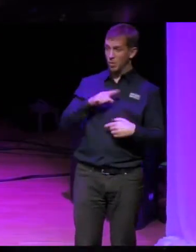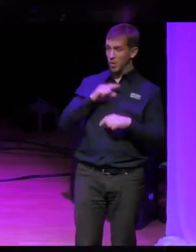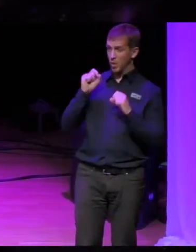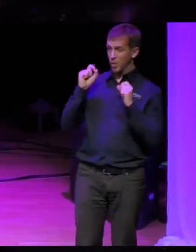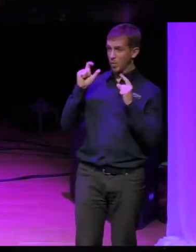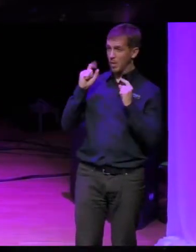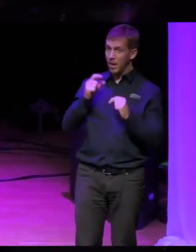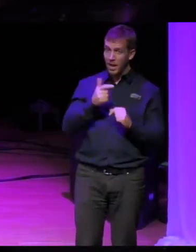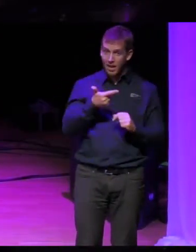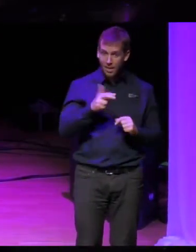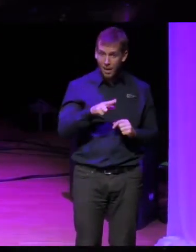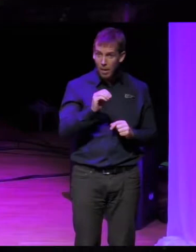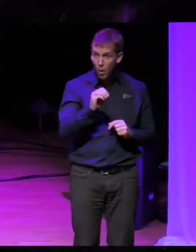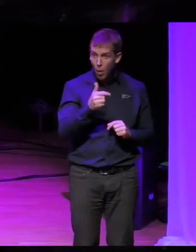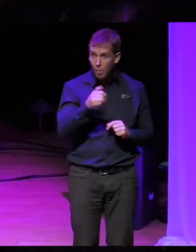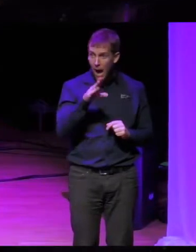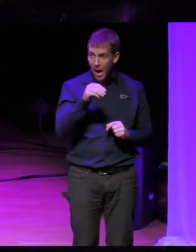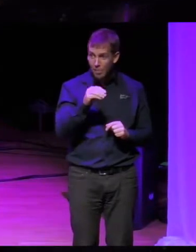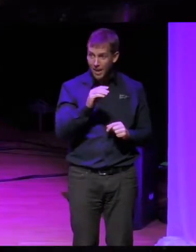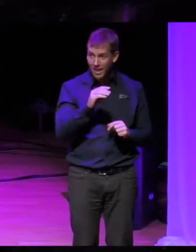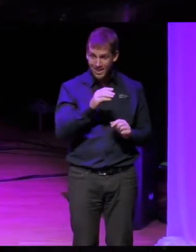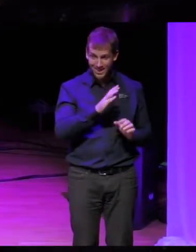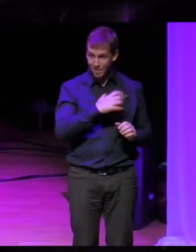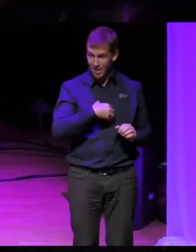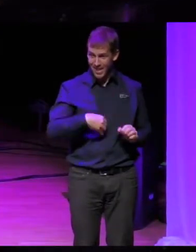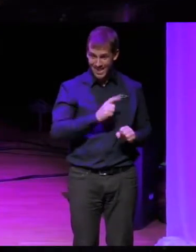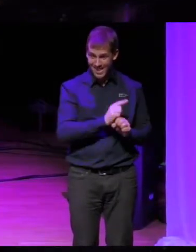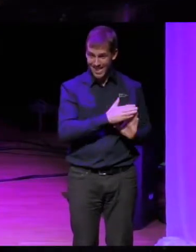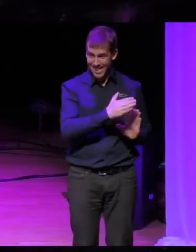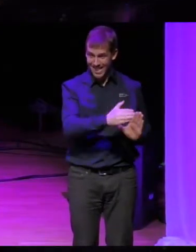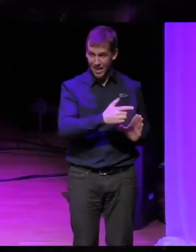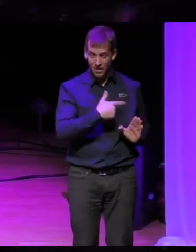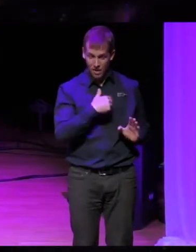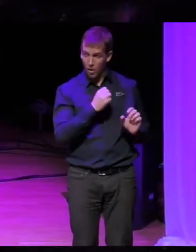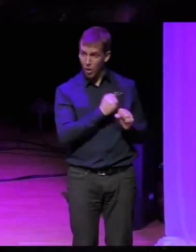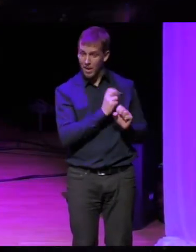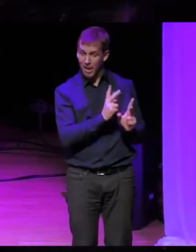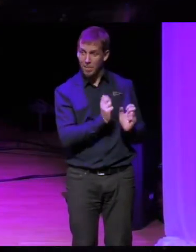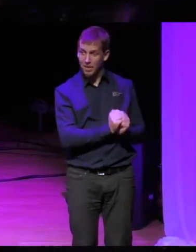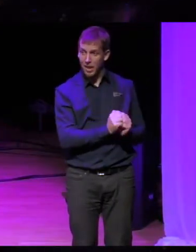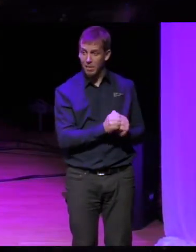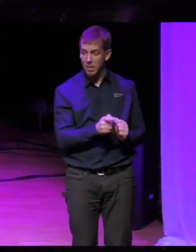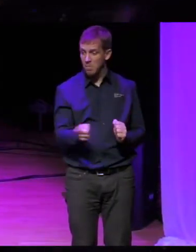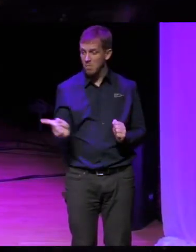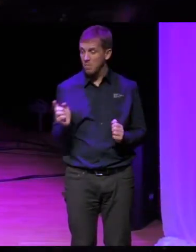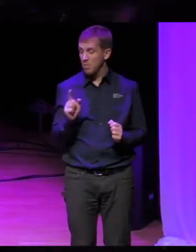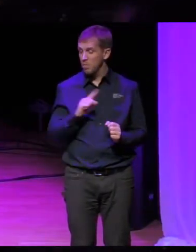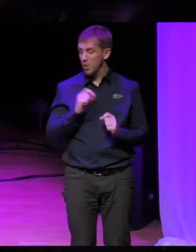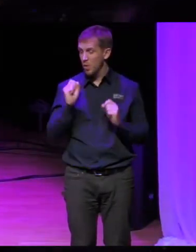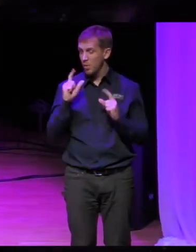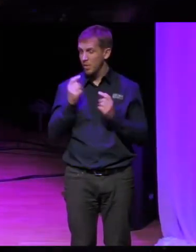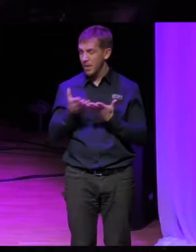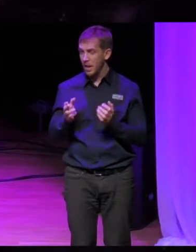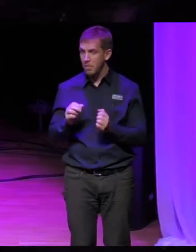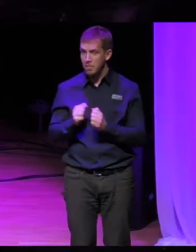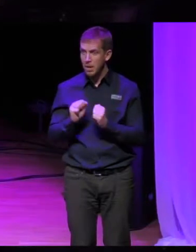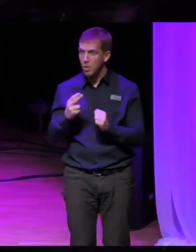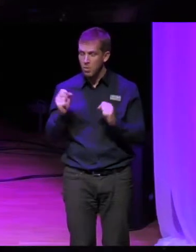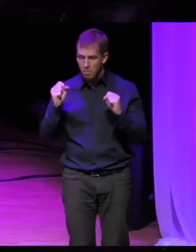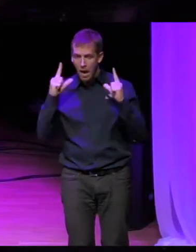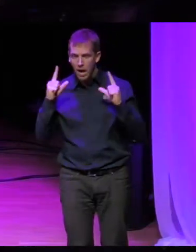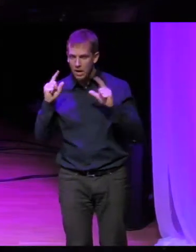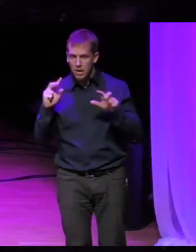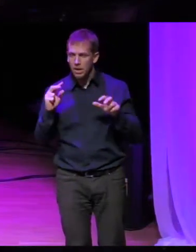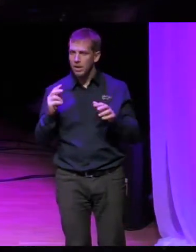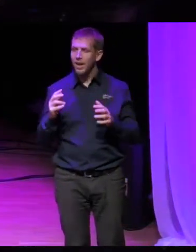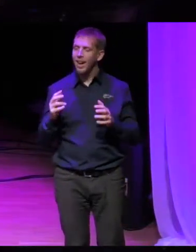administration, there may have been less of a focus on the work. So now, all of a sudden, to have all this attention on these issues, I think it's also an opportunity